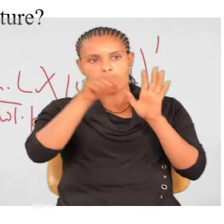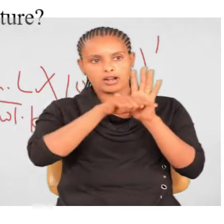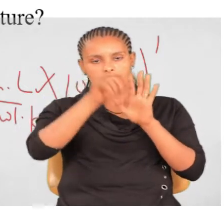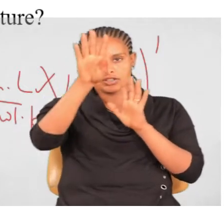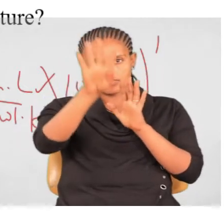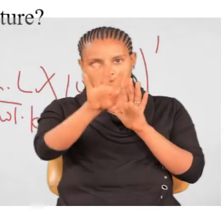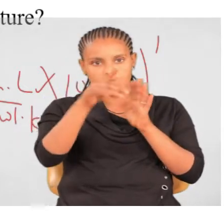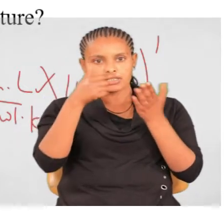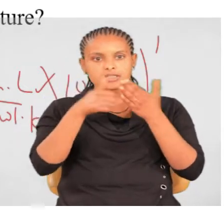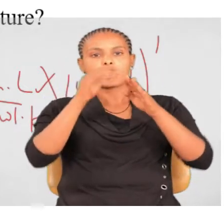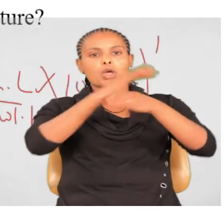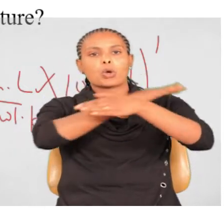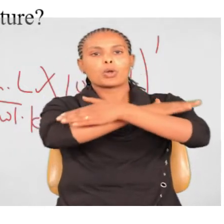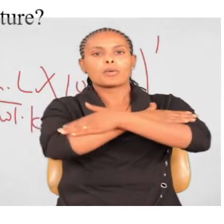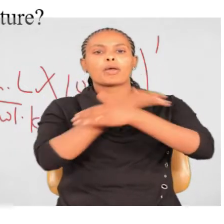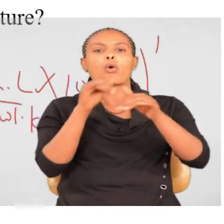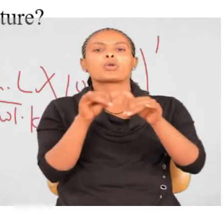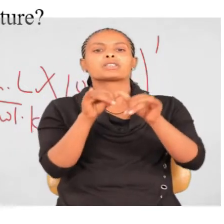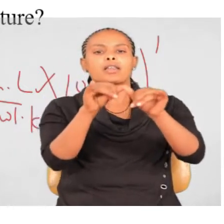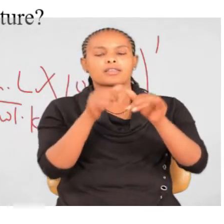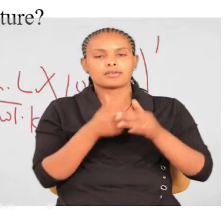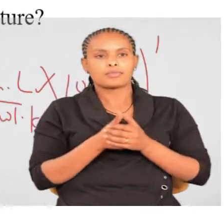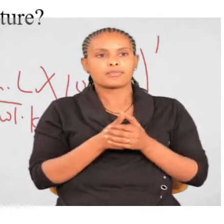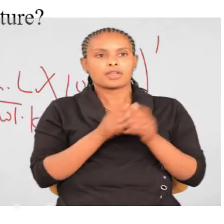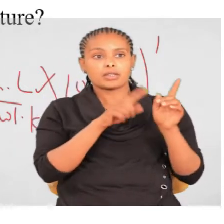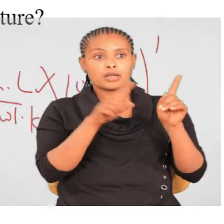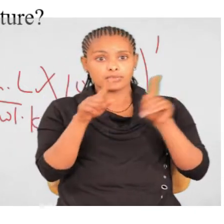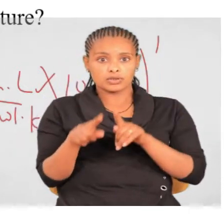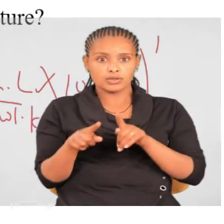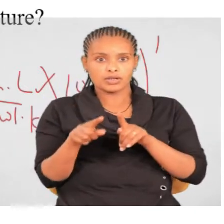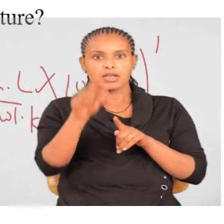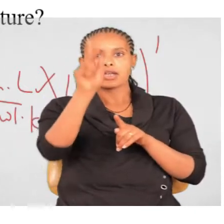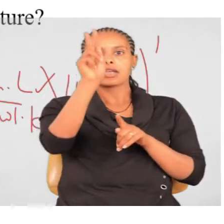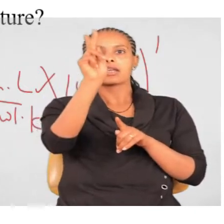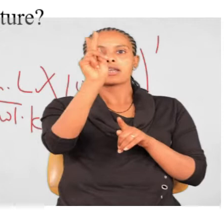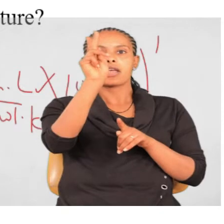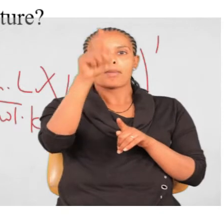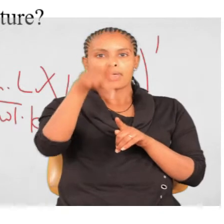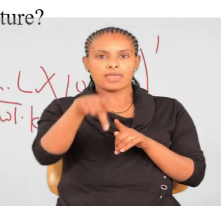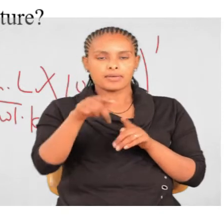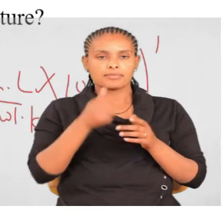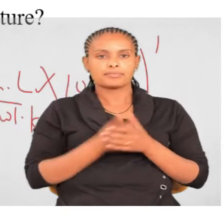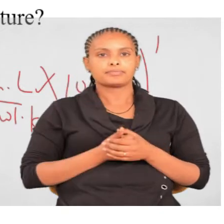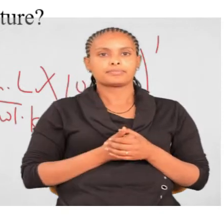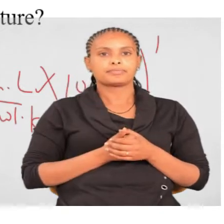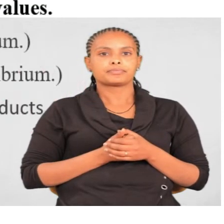is equilibrium constants in terms of Kp.